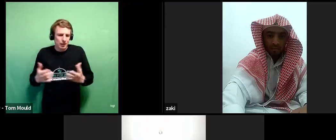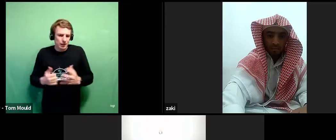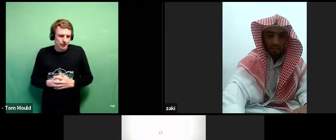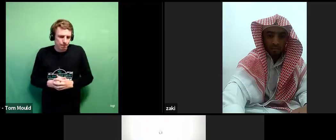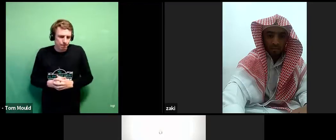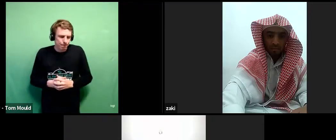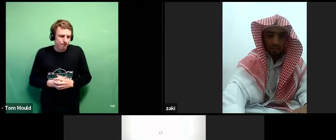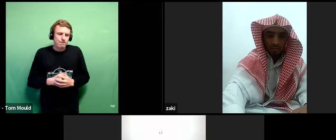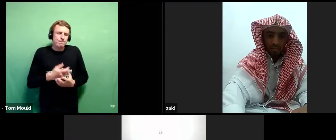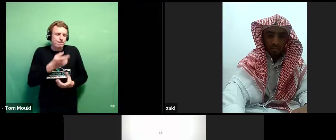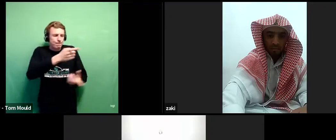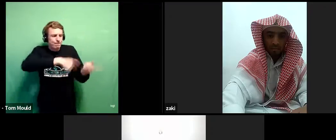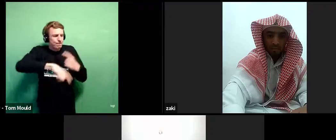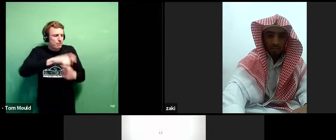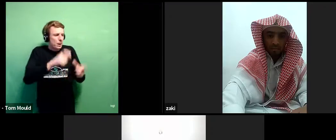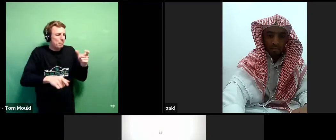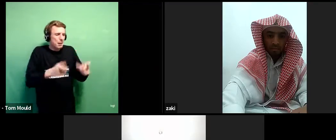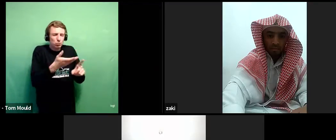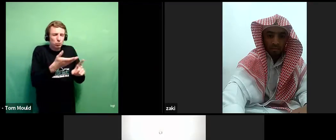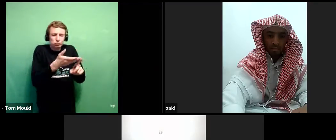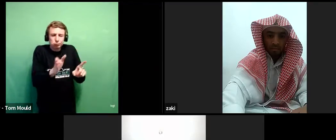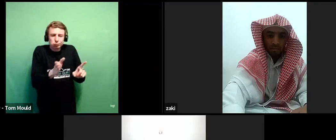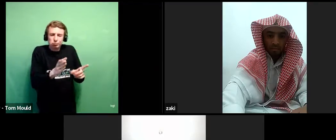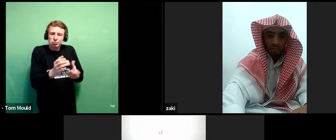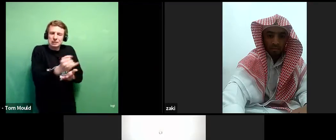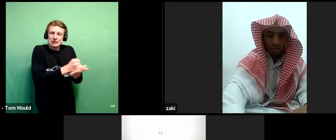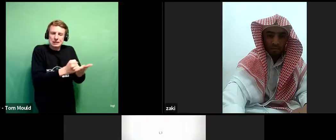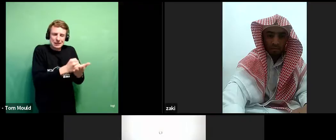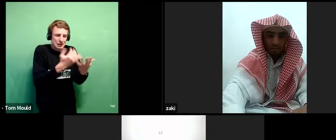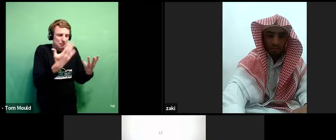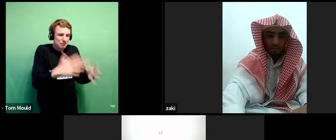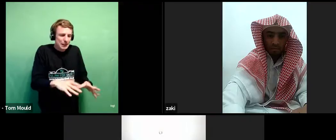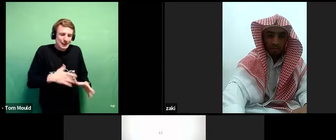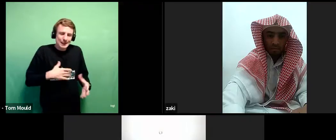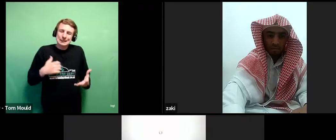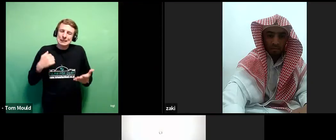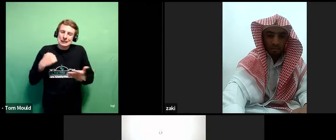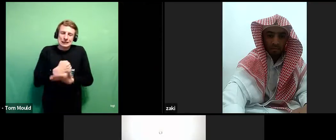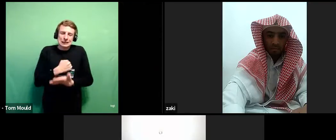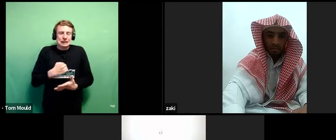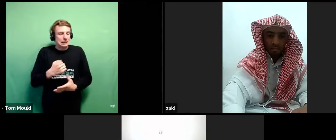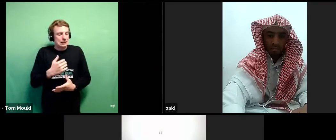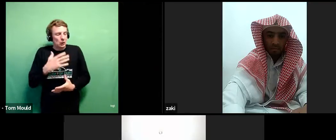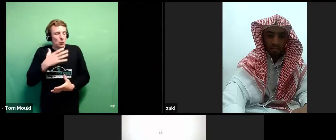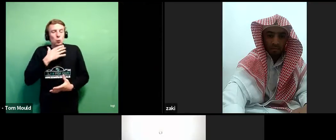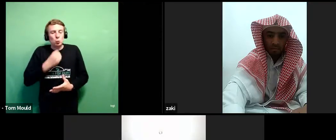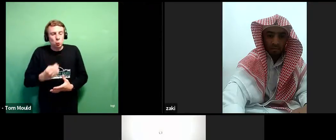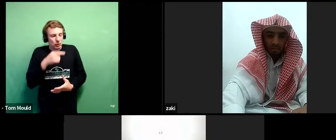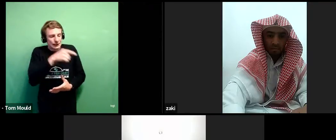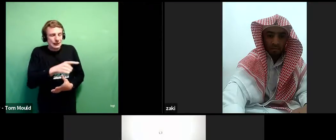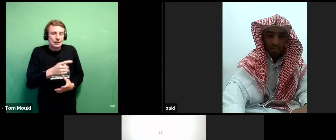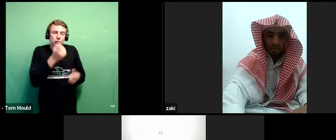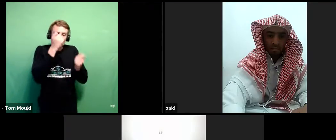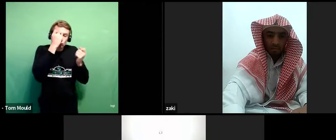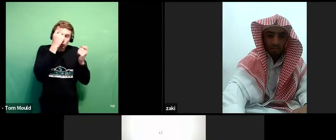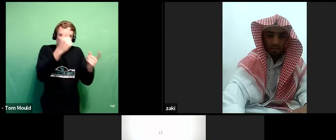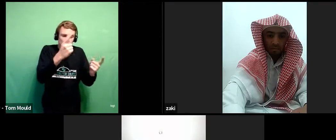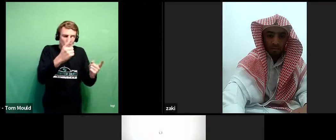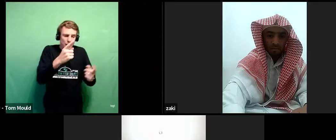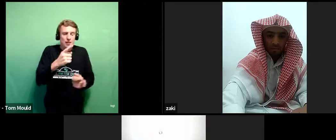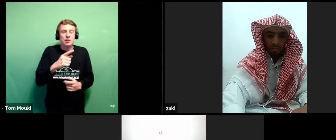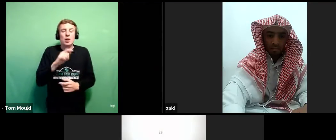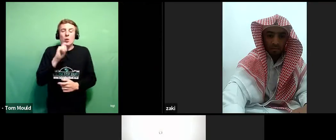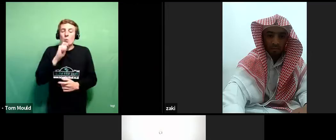see, when they will see in the torment that all power belongs to Allah and that Allah is severe